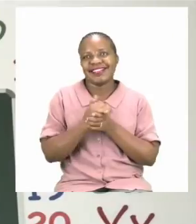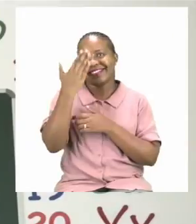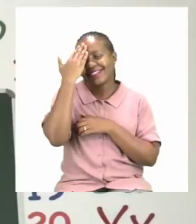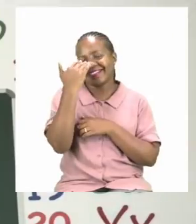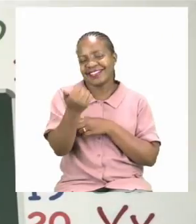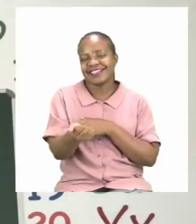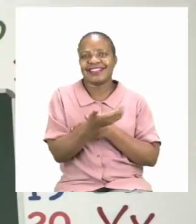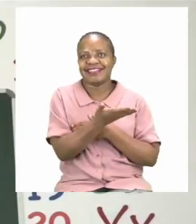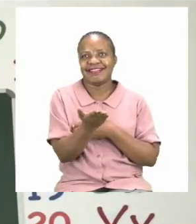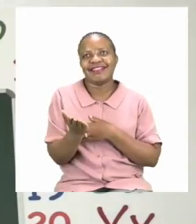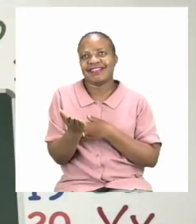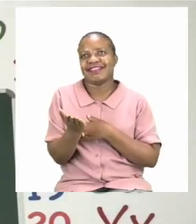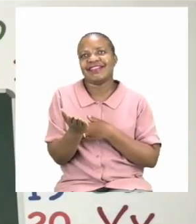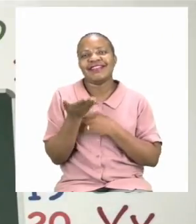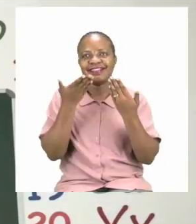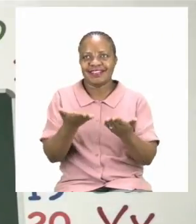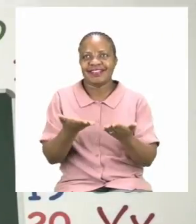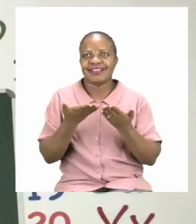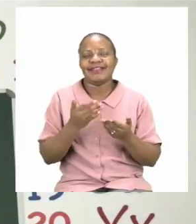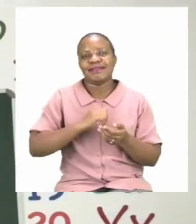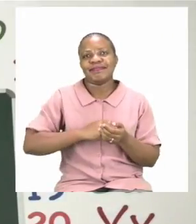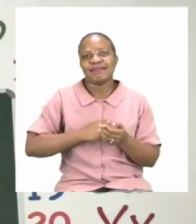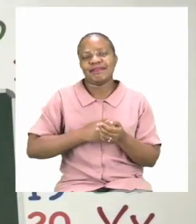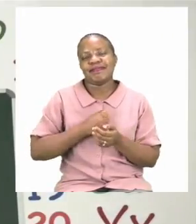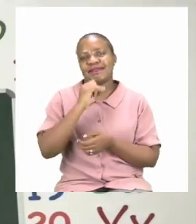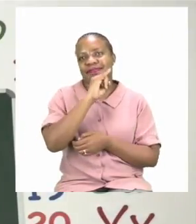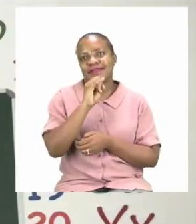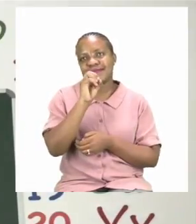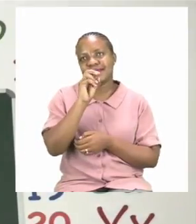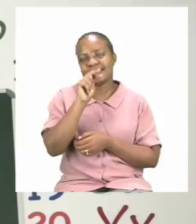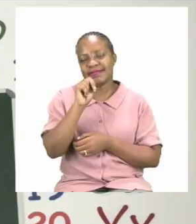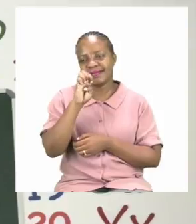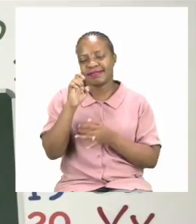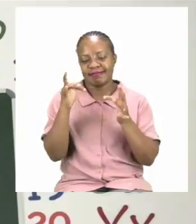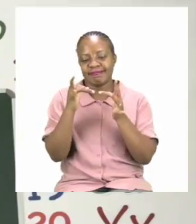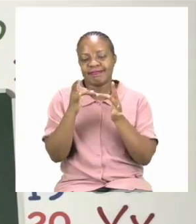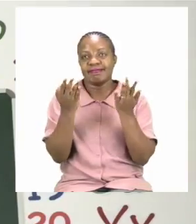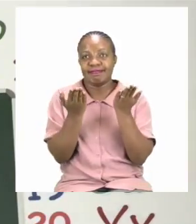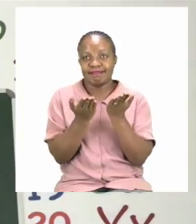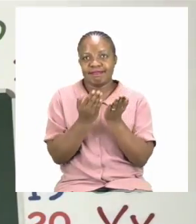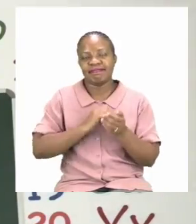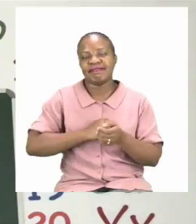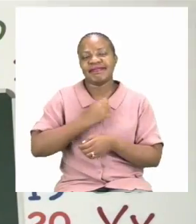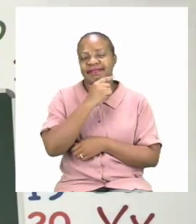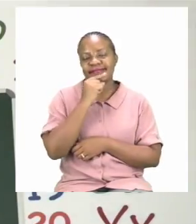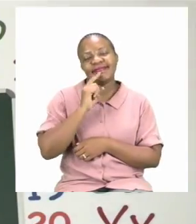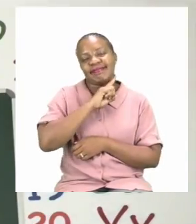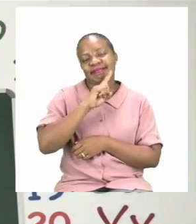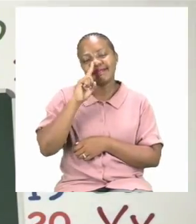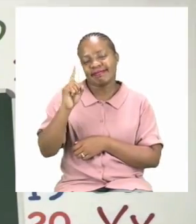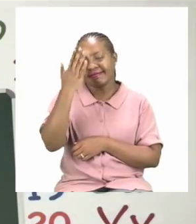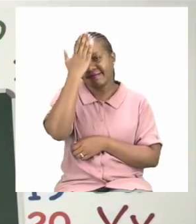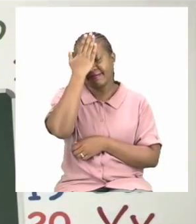Hello everyone and welcome to My Zone Online School. My name is Teacher Mutsa and thank you so